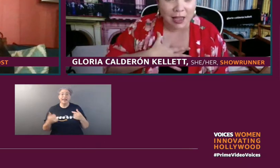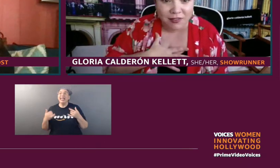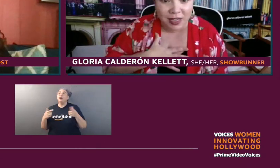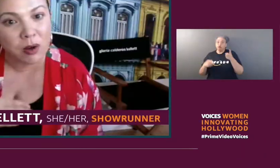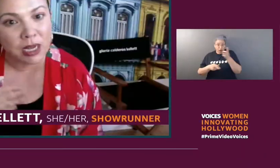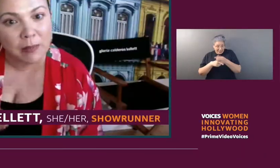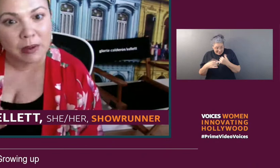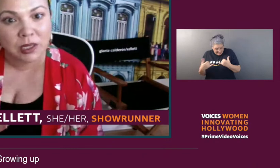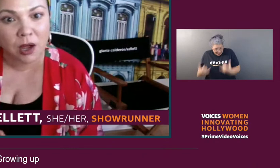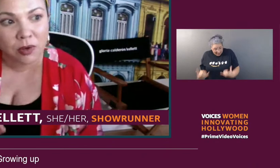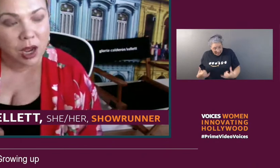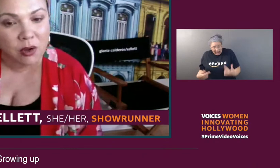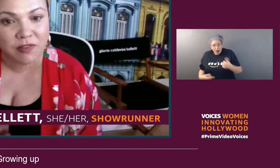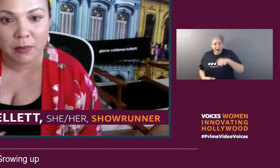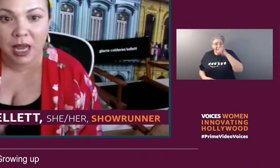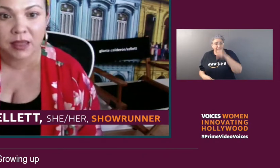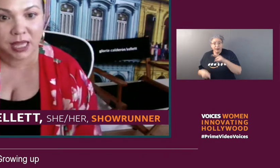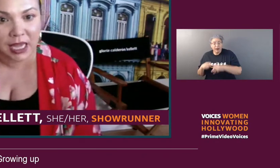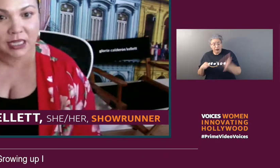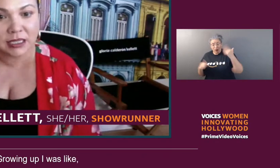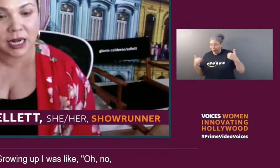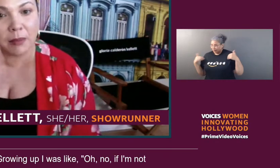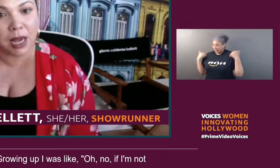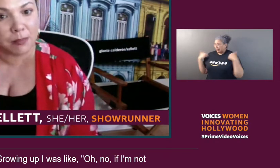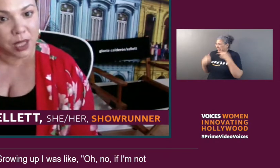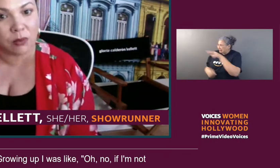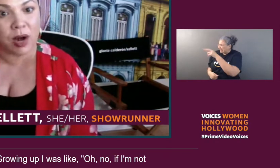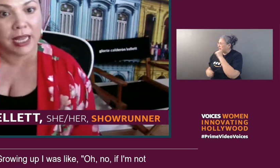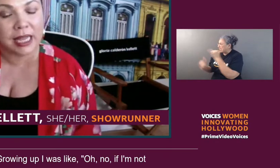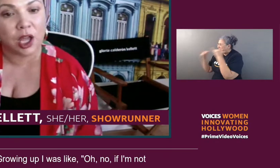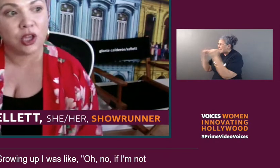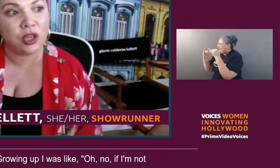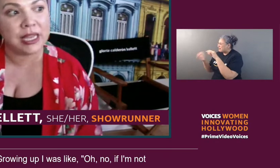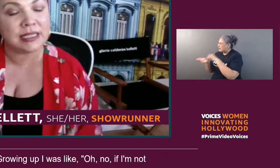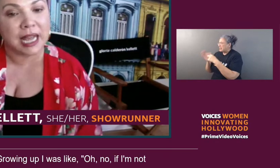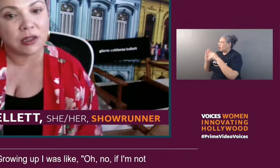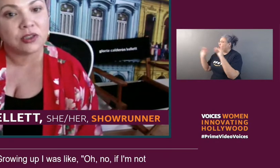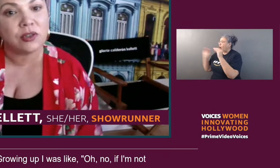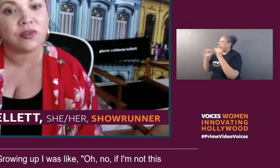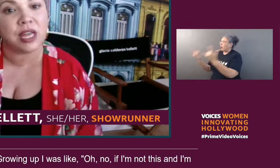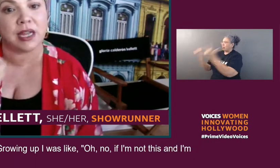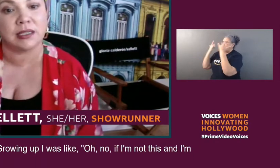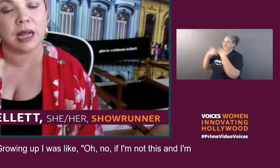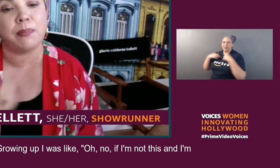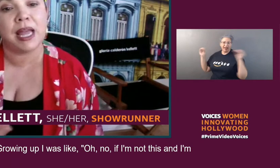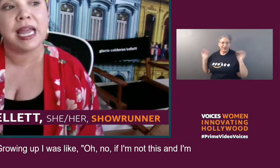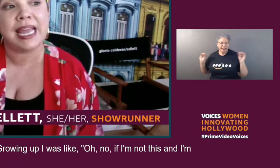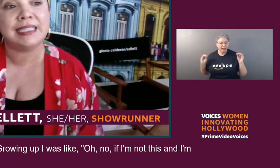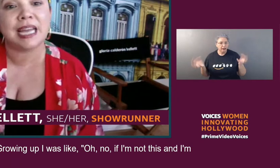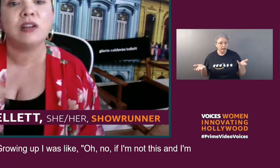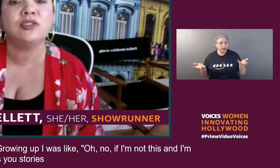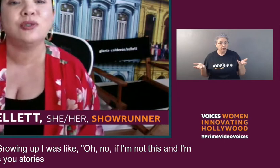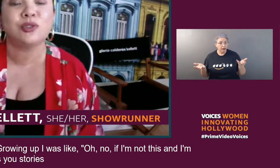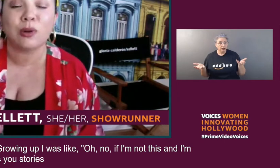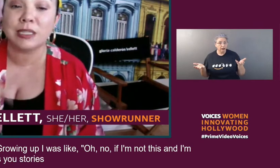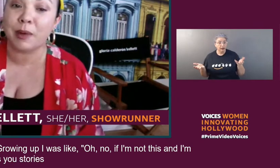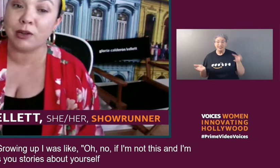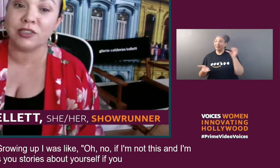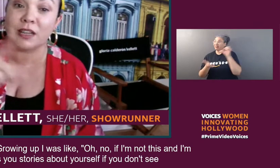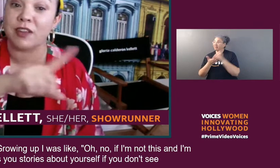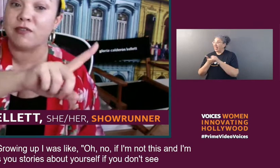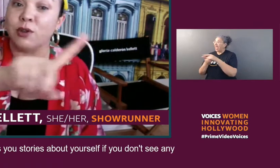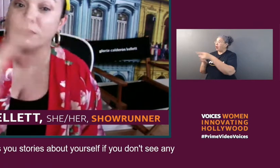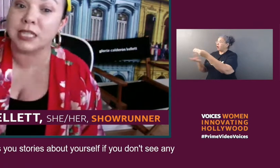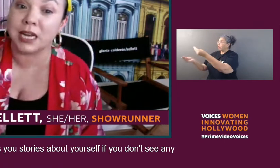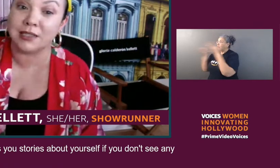Now I love it. Growing up, I was like, oh no, if I'm not this and I'm not right? Like, it tells you things, it tells you stories